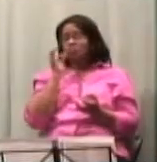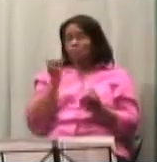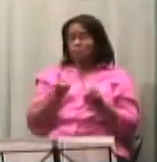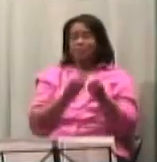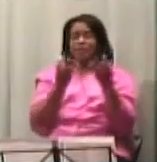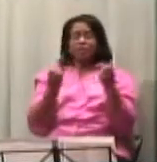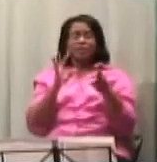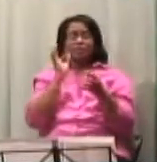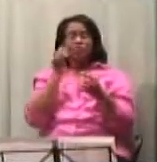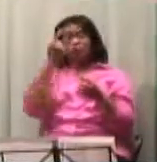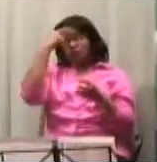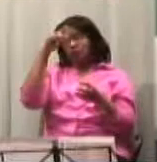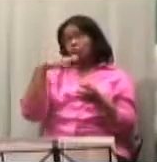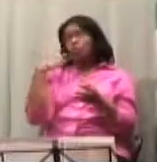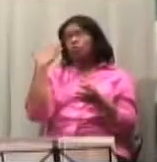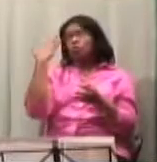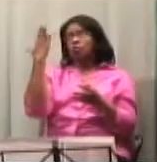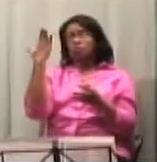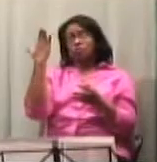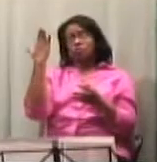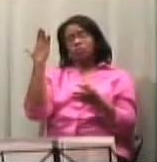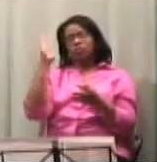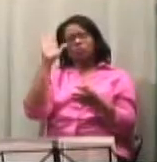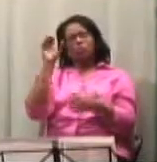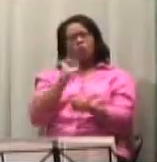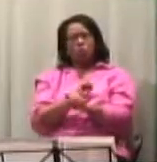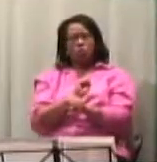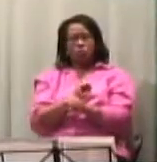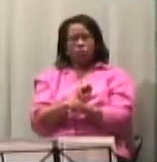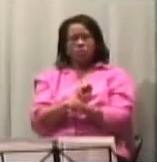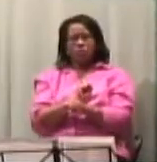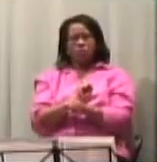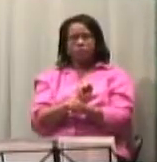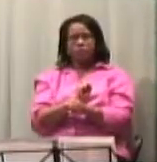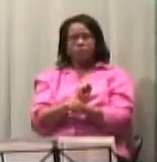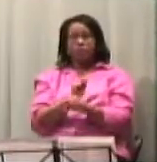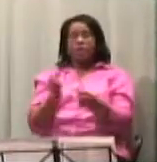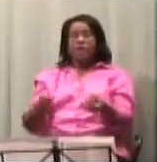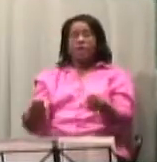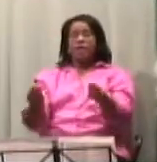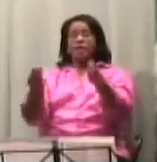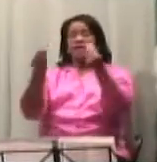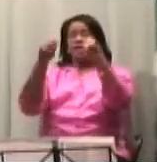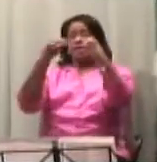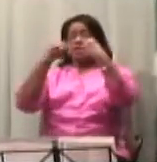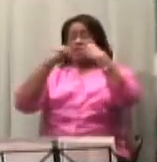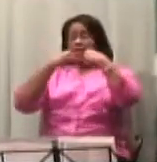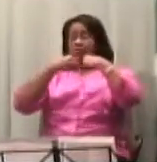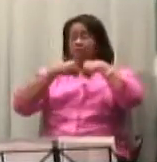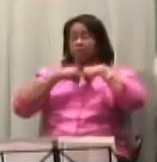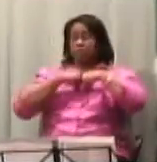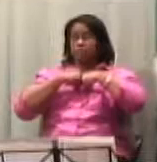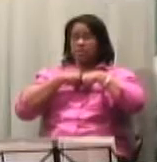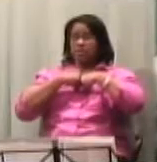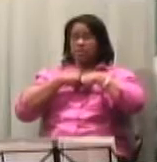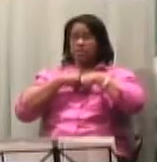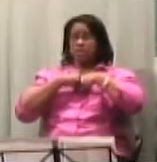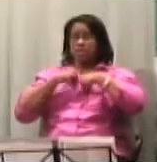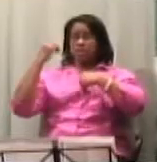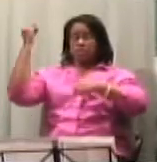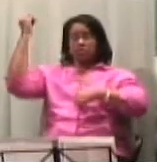the grace that my heart, this little piece of soil that is in my heart, may